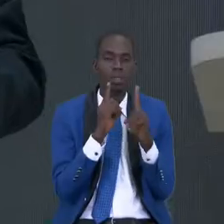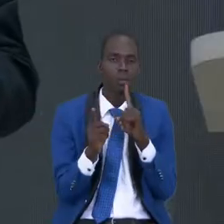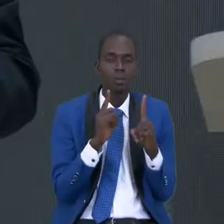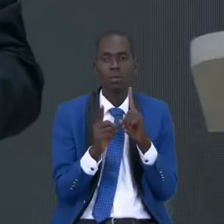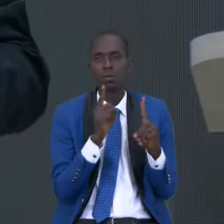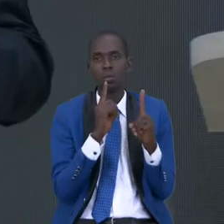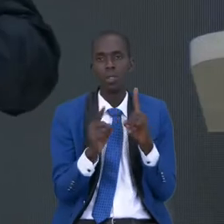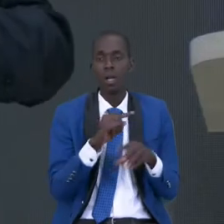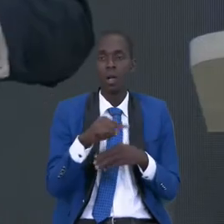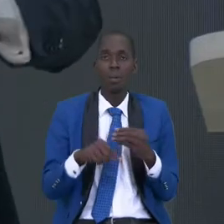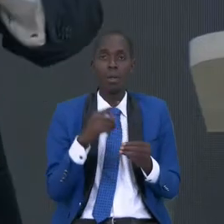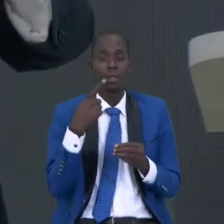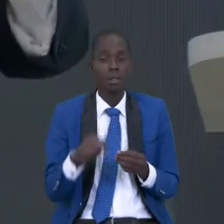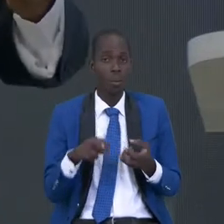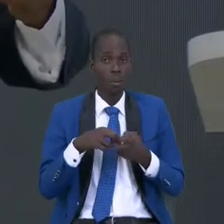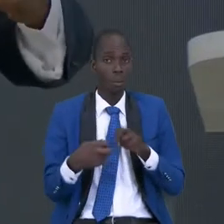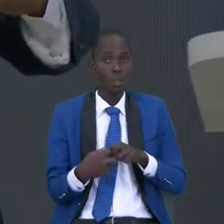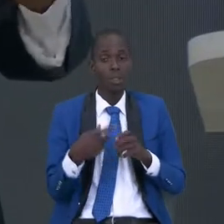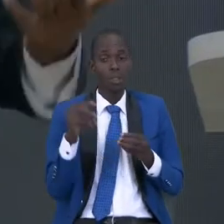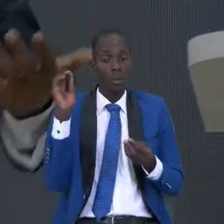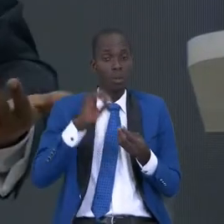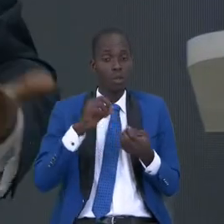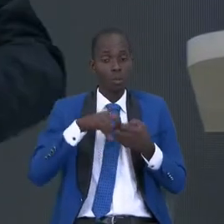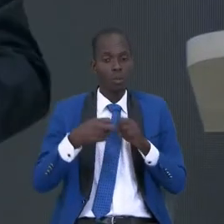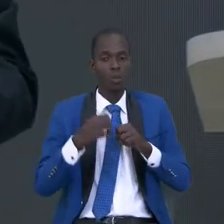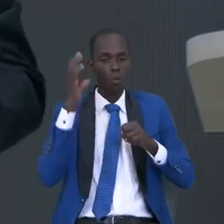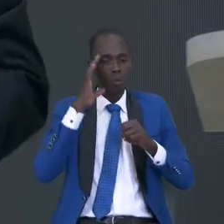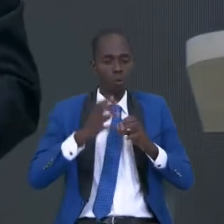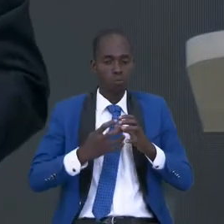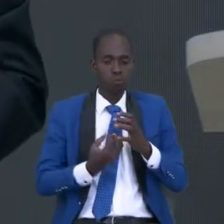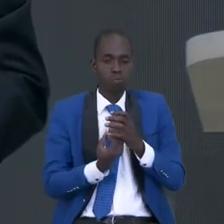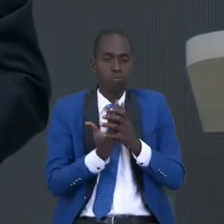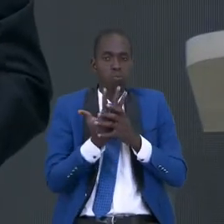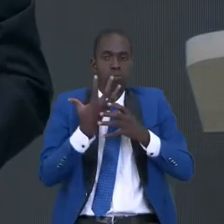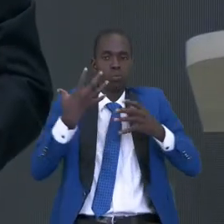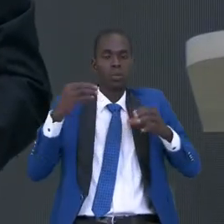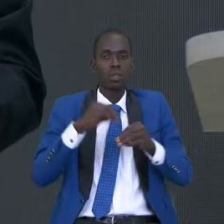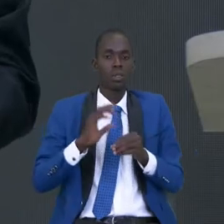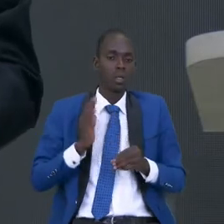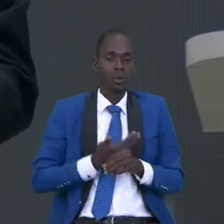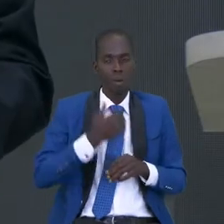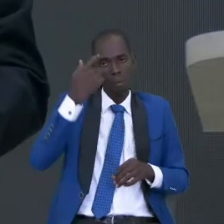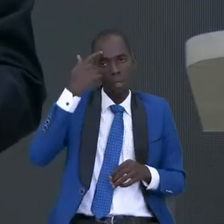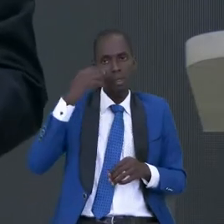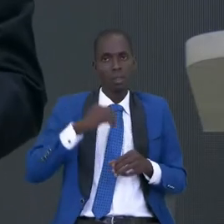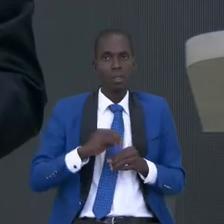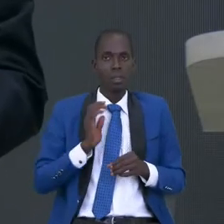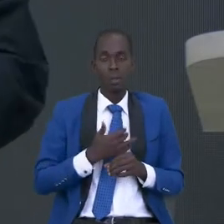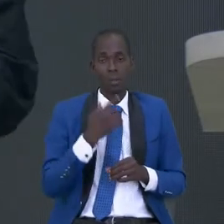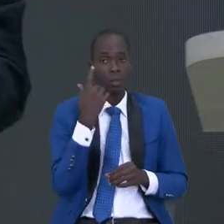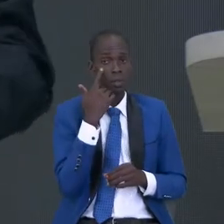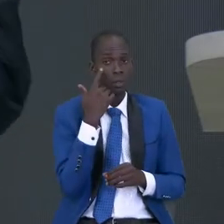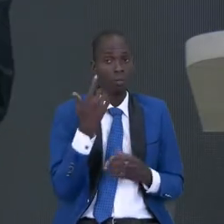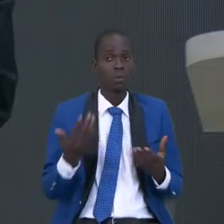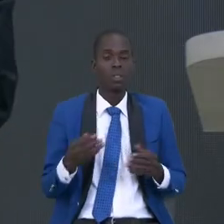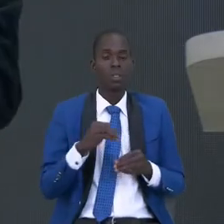about the mountain, the more the mountain will be growing in our mind, in our sight, in